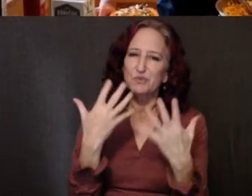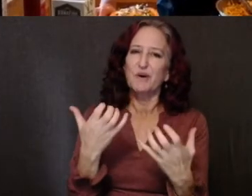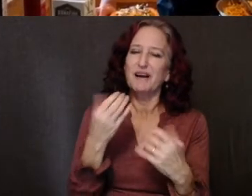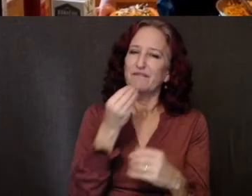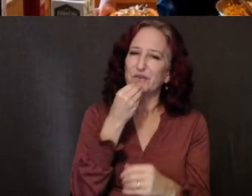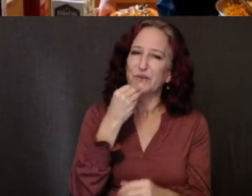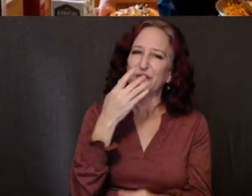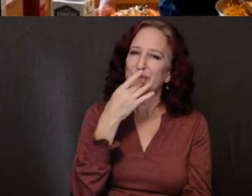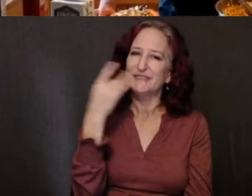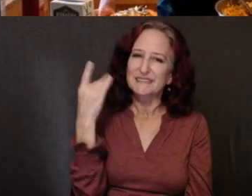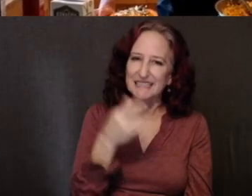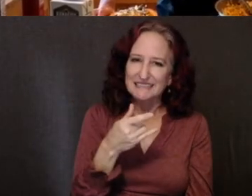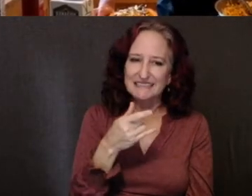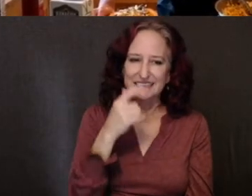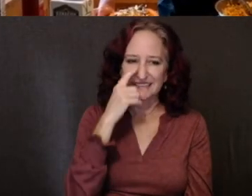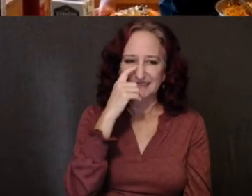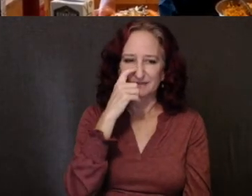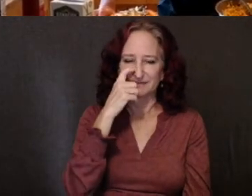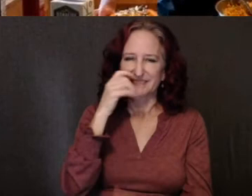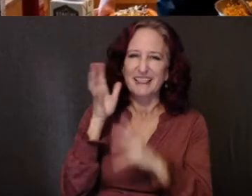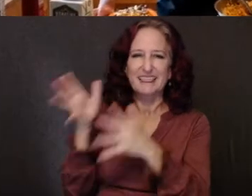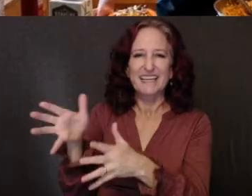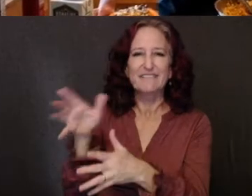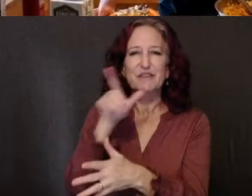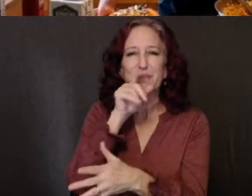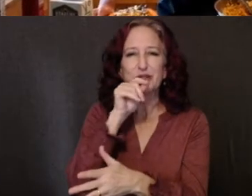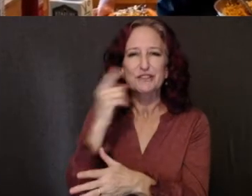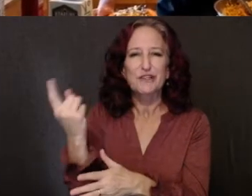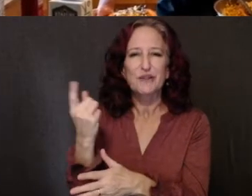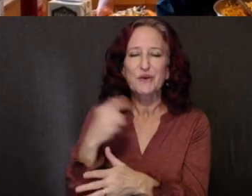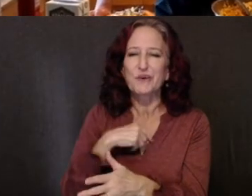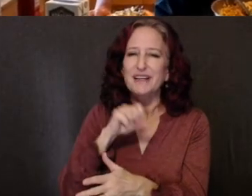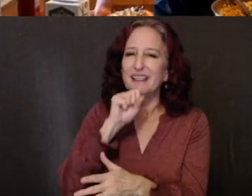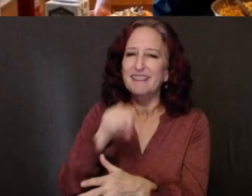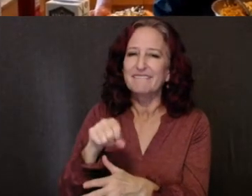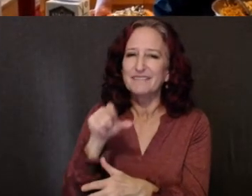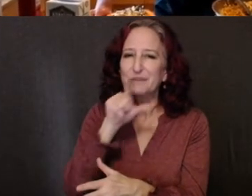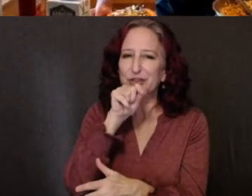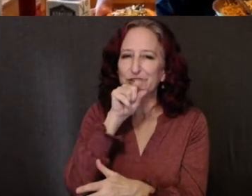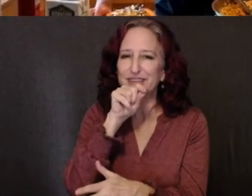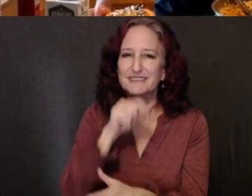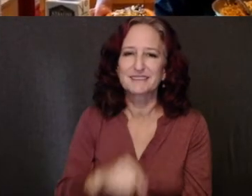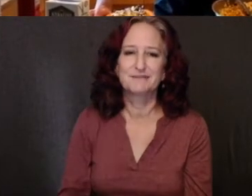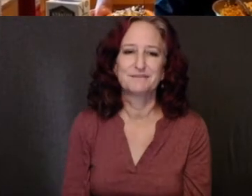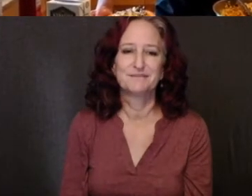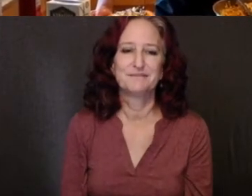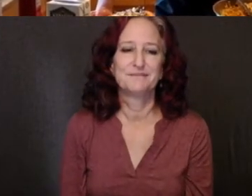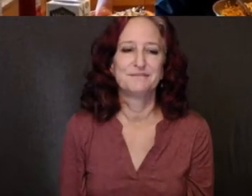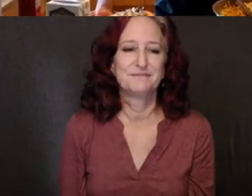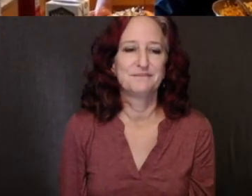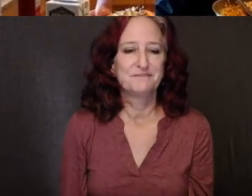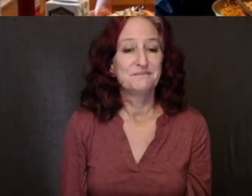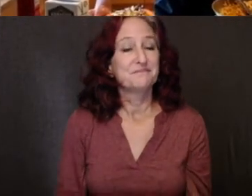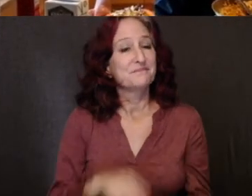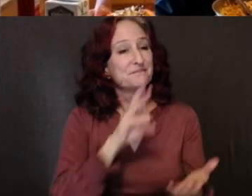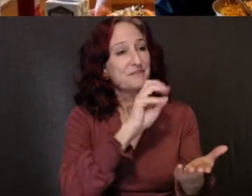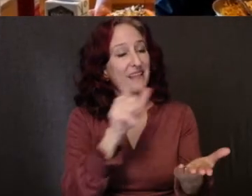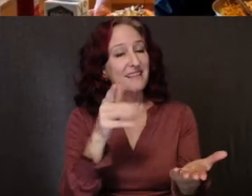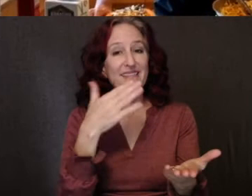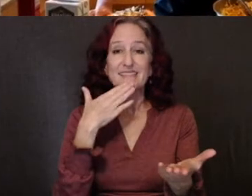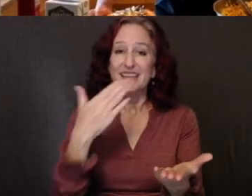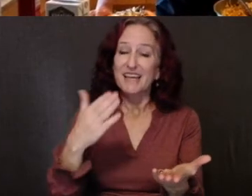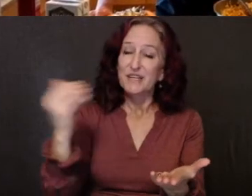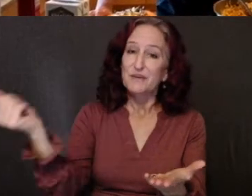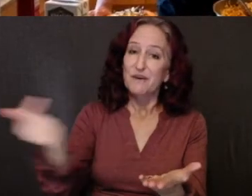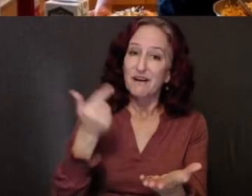want to do that anymore. Now I want to just give people really tasty food and, you know, leave the birds